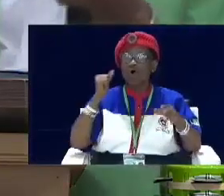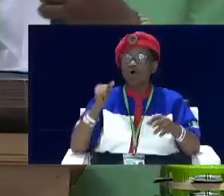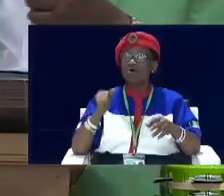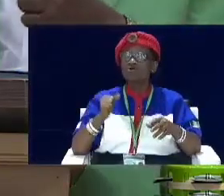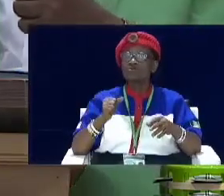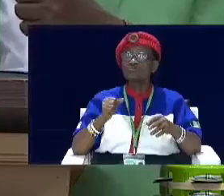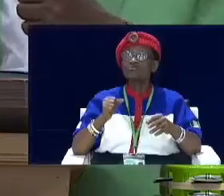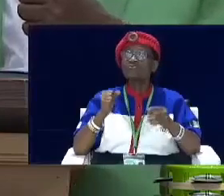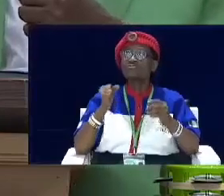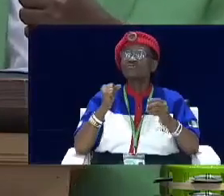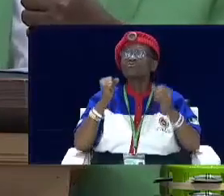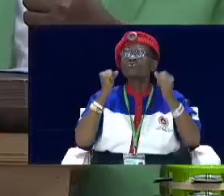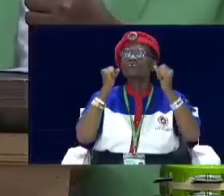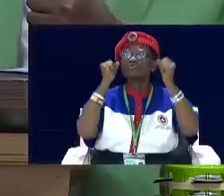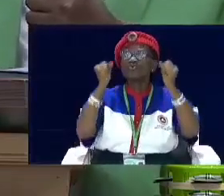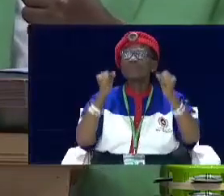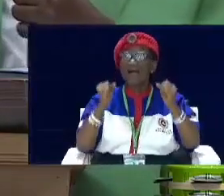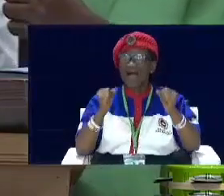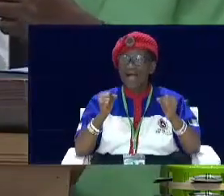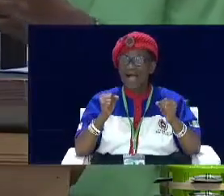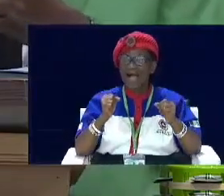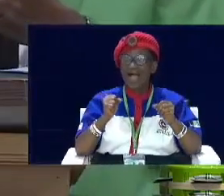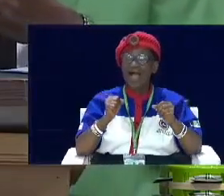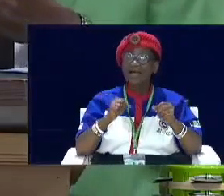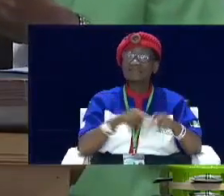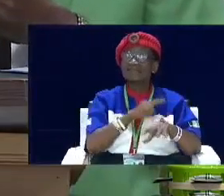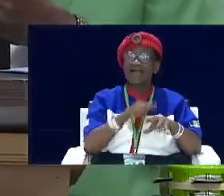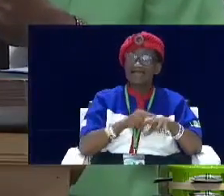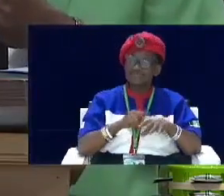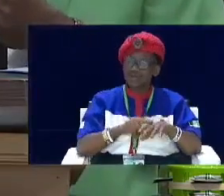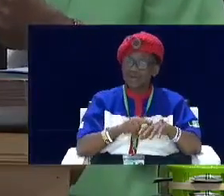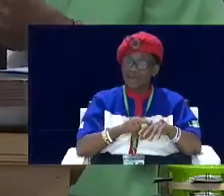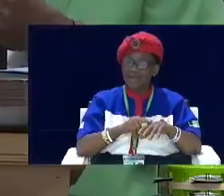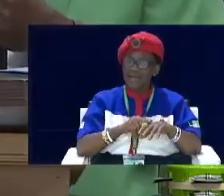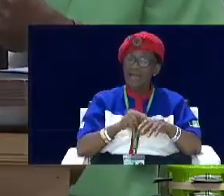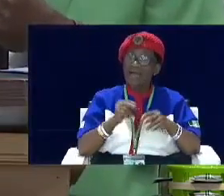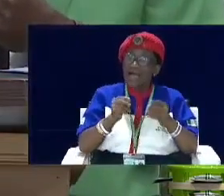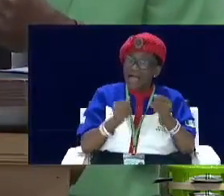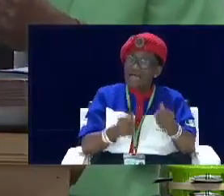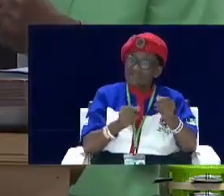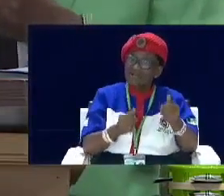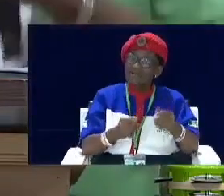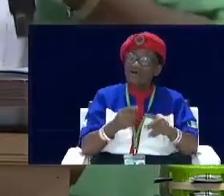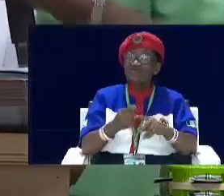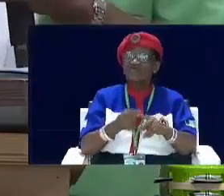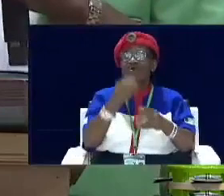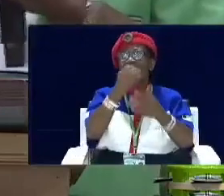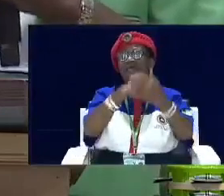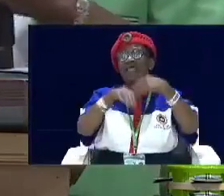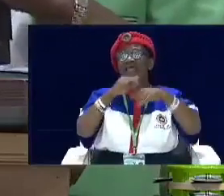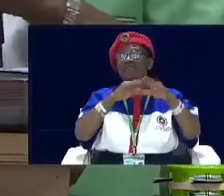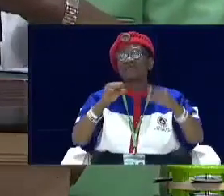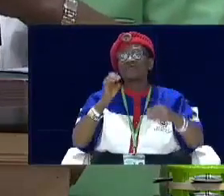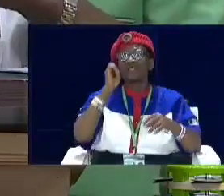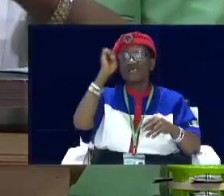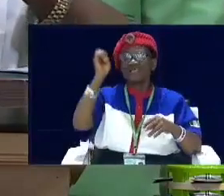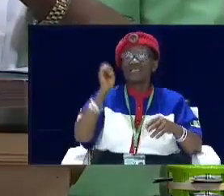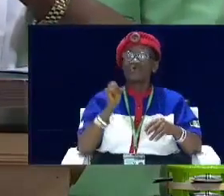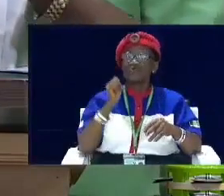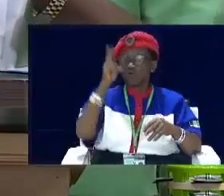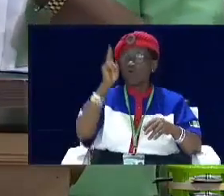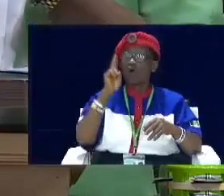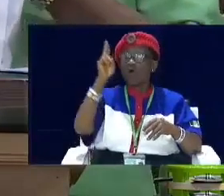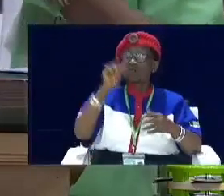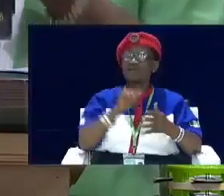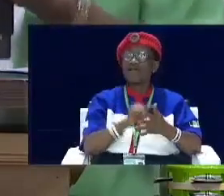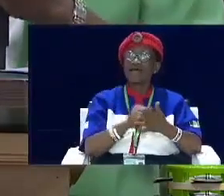promotion. Eleyi ni igbega to ya kankan latoke wa. He woke up that morning as a